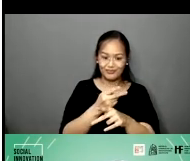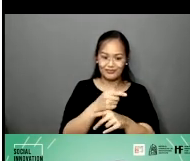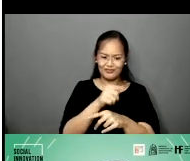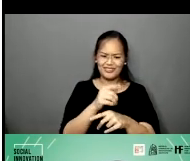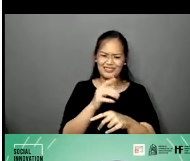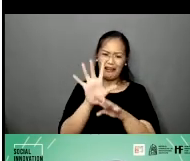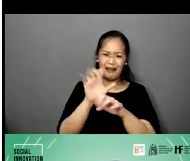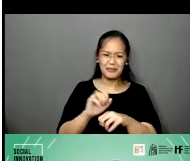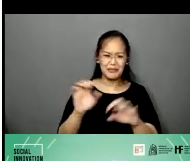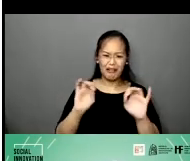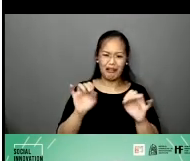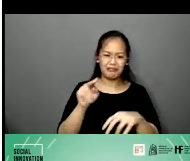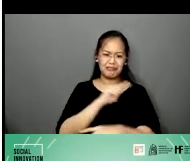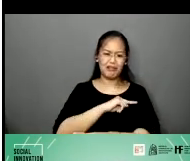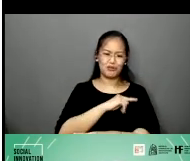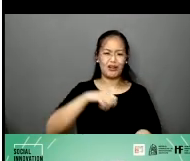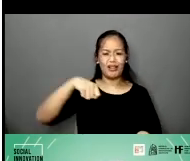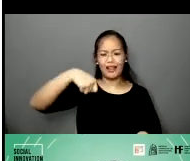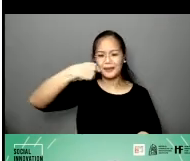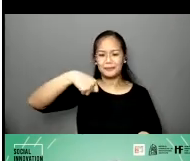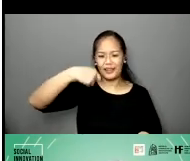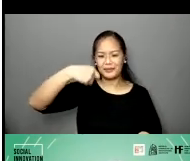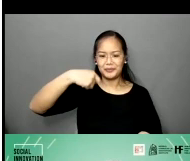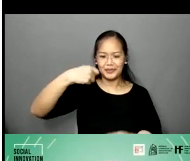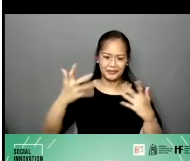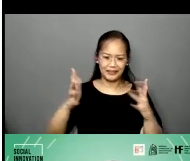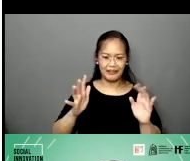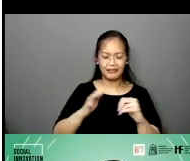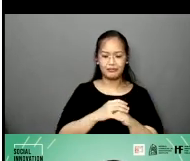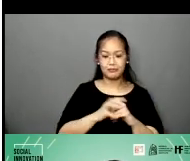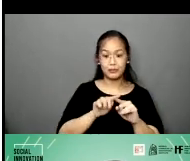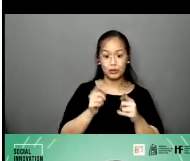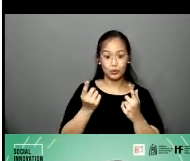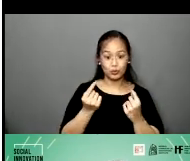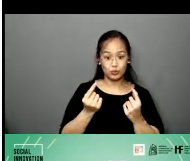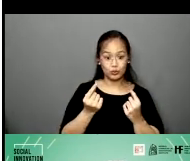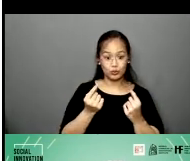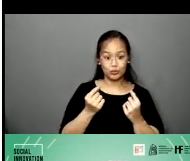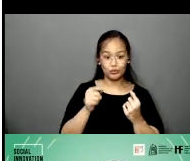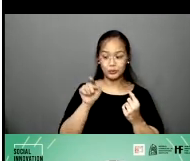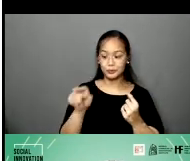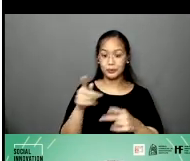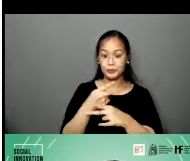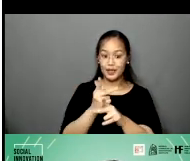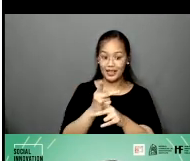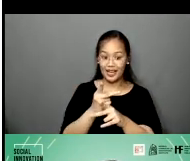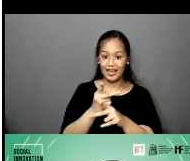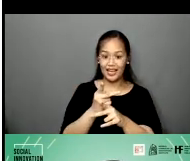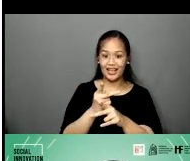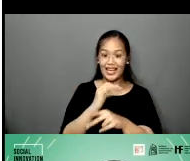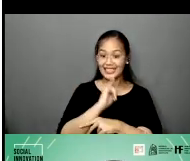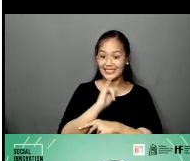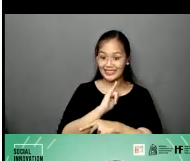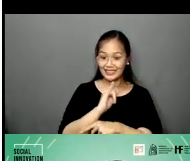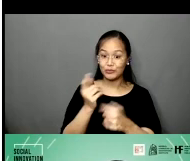natural need for any food. But what they did was, in addition to their product, which is their ice cream, they've created this kind